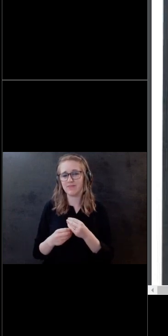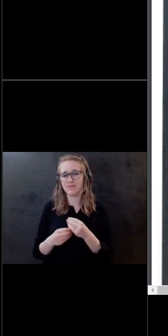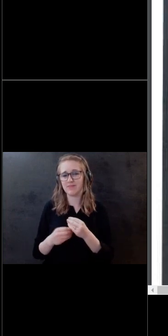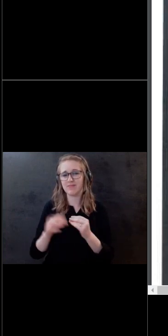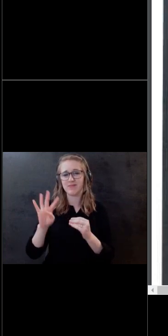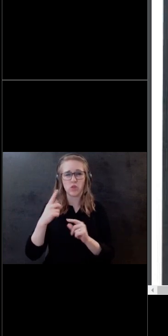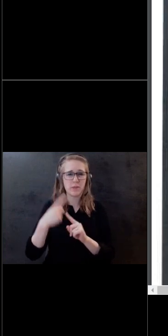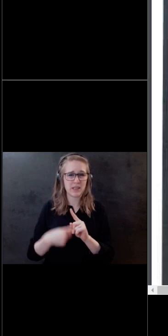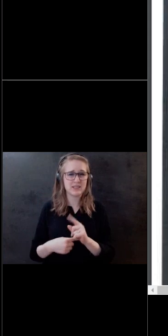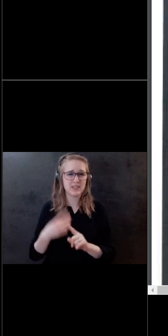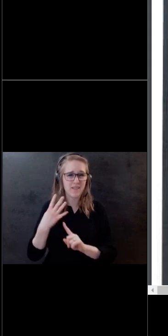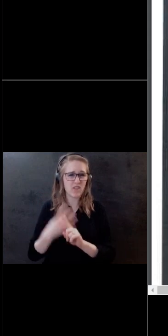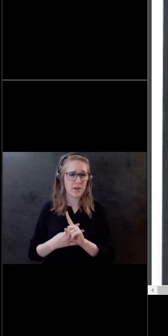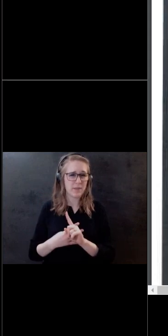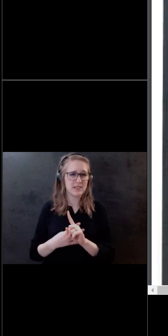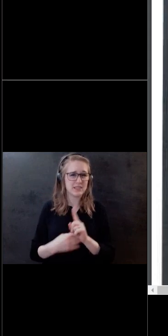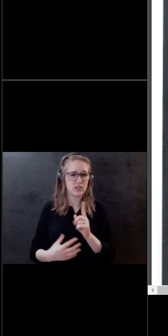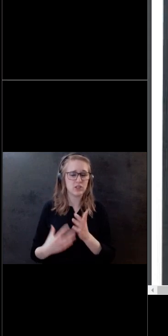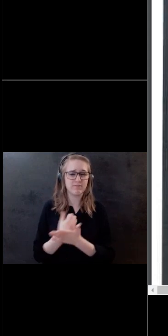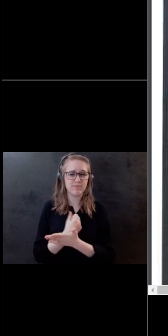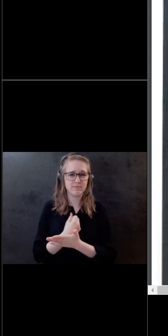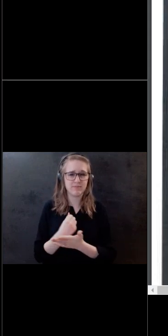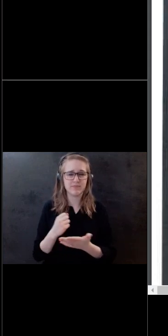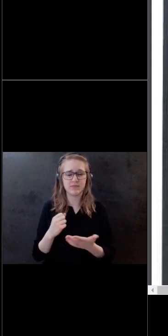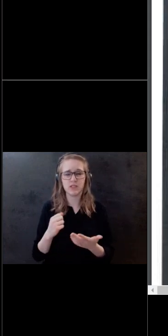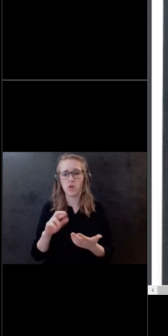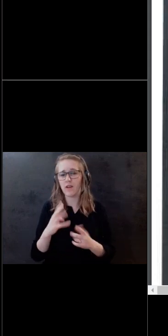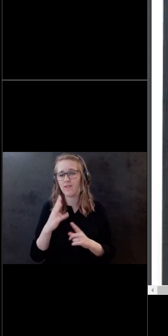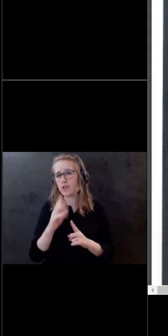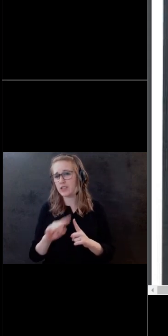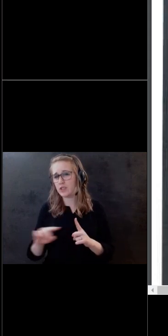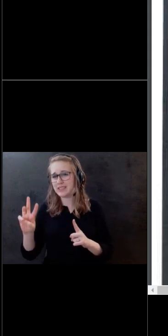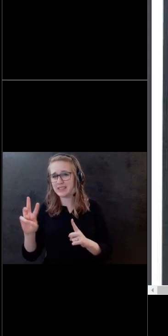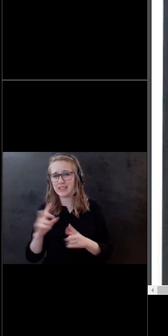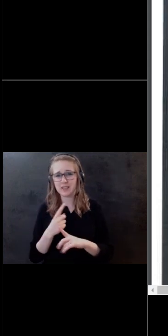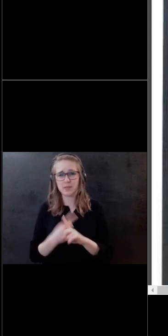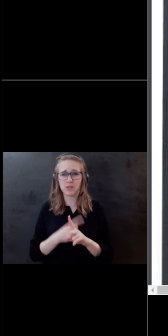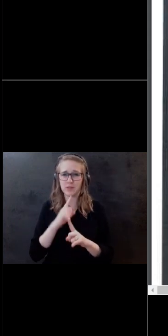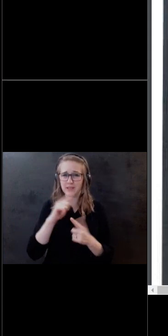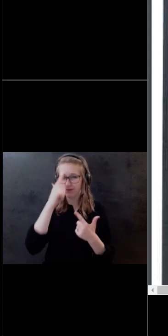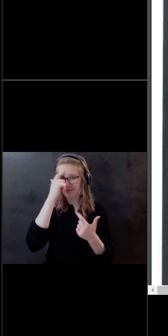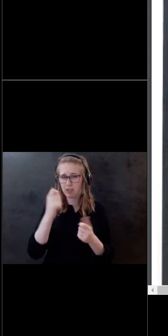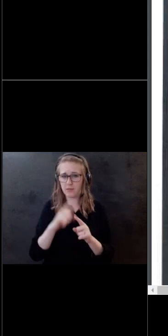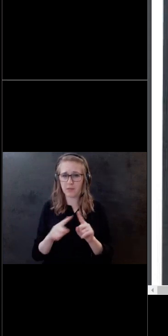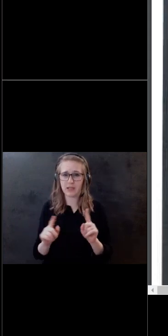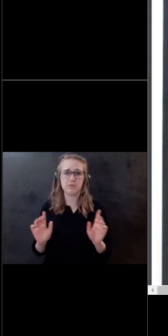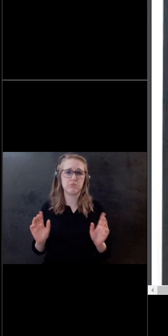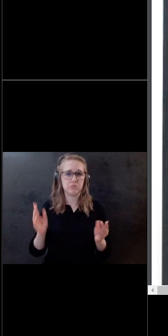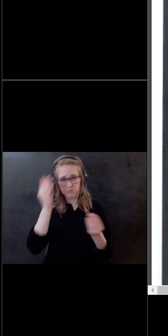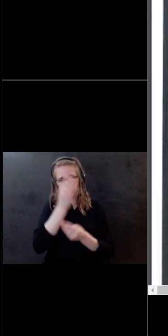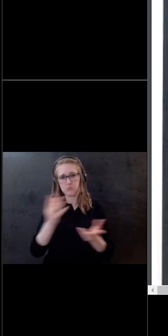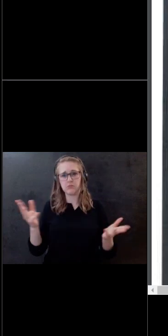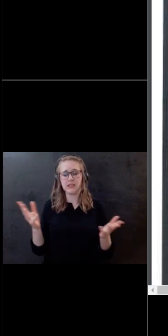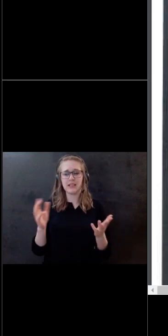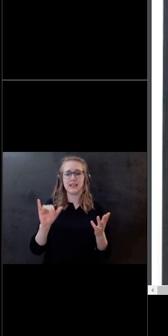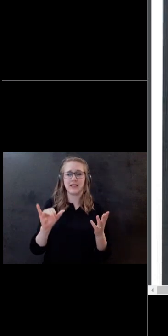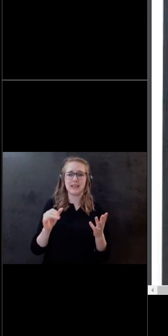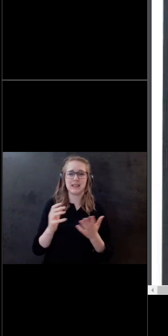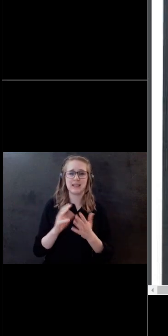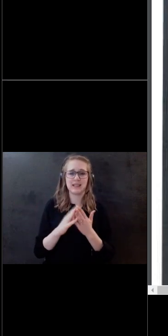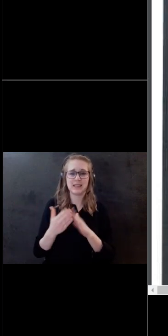4 months or so to obtain permitting permit, or 4 to 6 months. It's really your discretion. But just to let everyone know that submitting permits